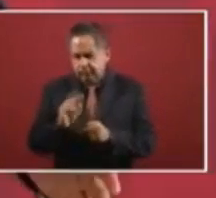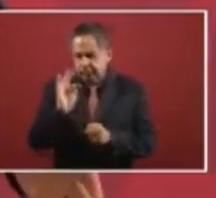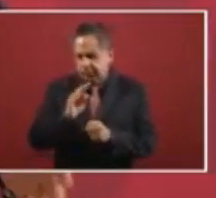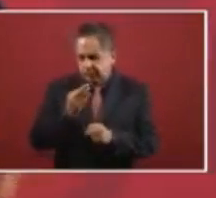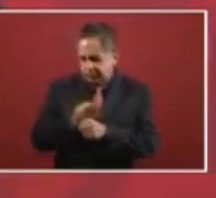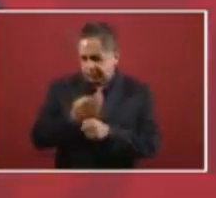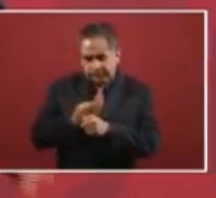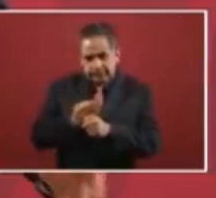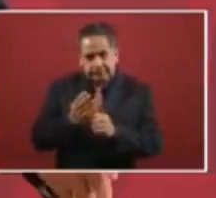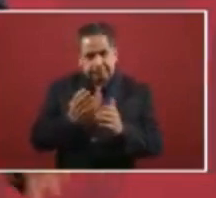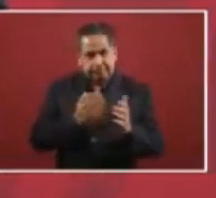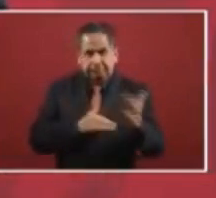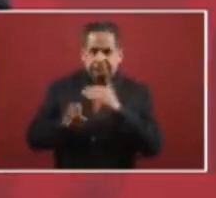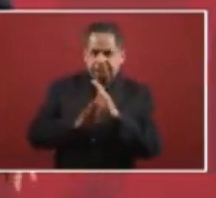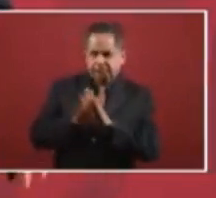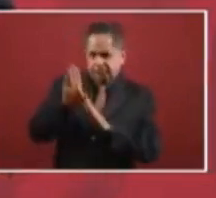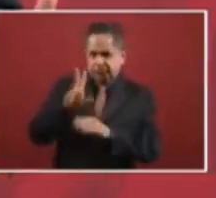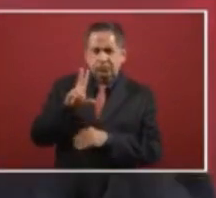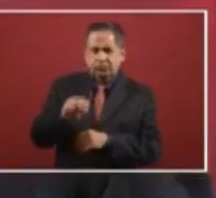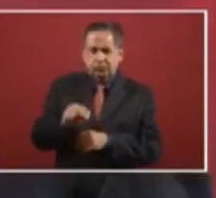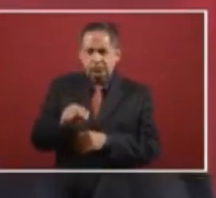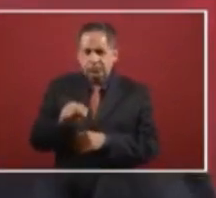Not this year, but maybe next year.